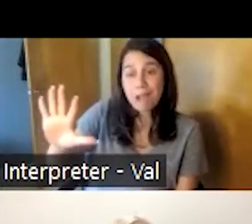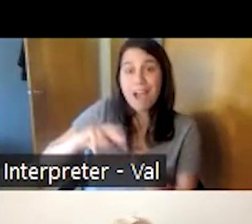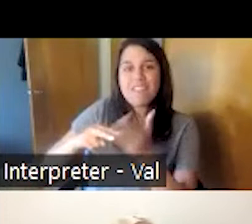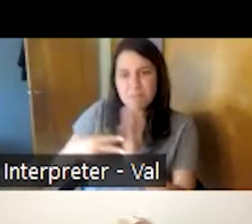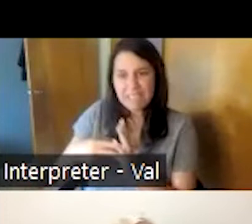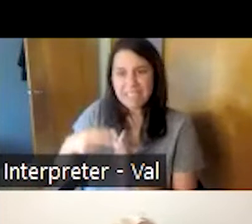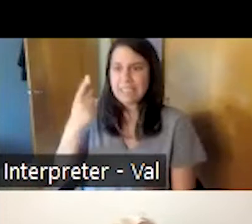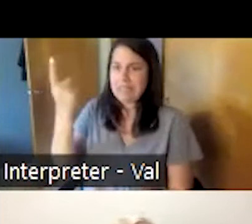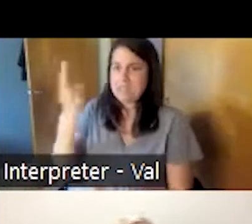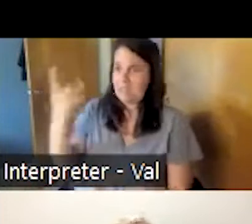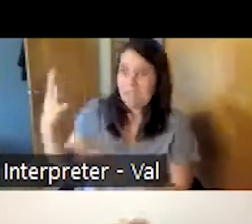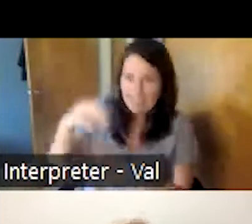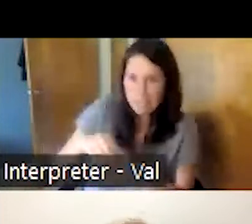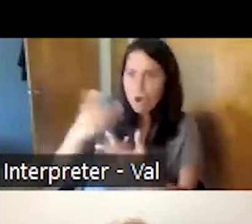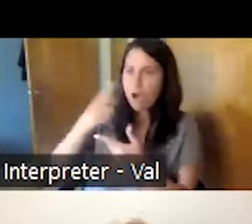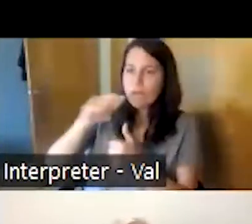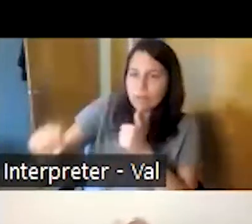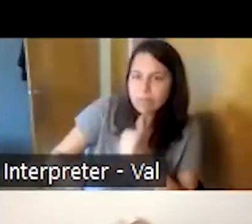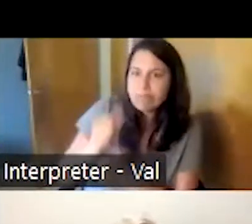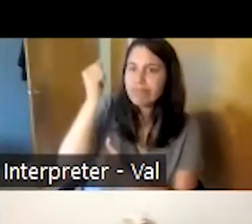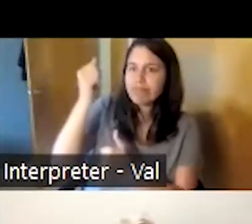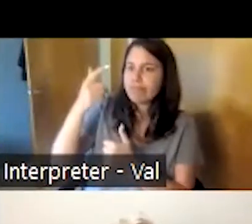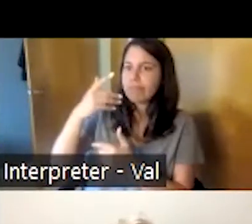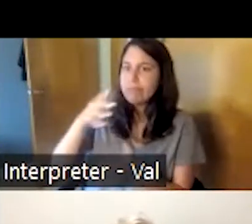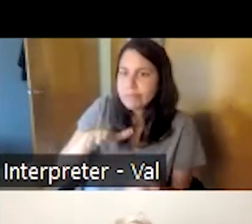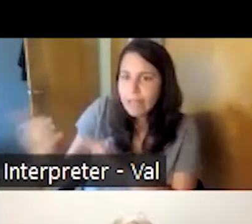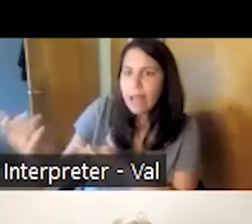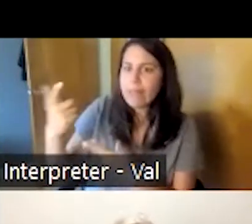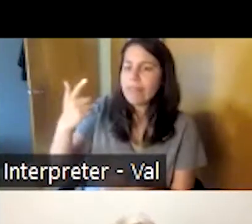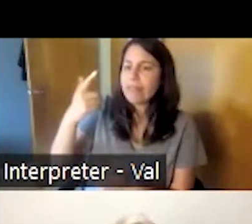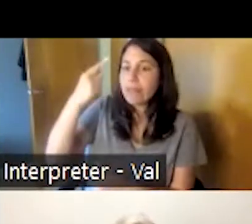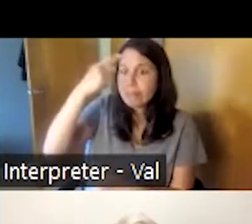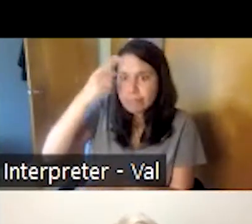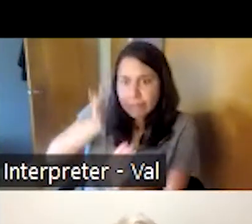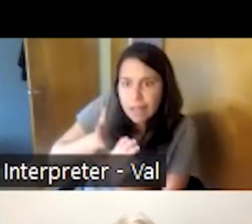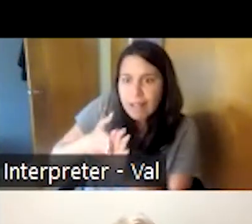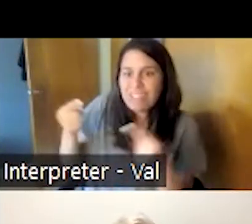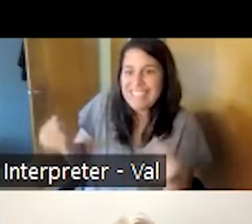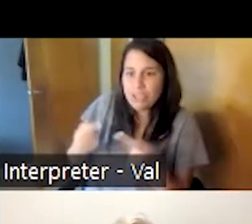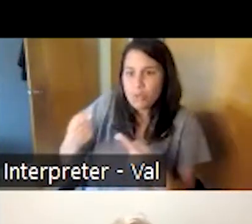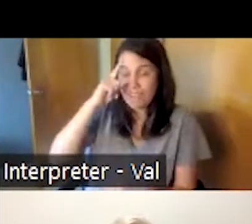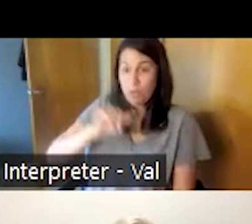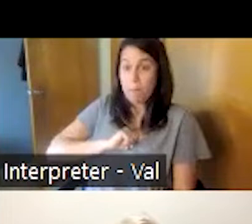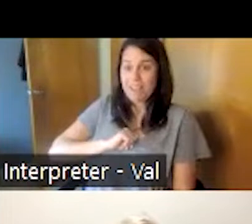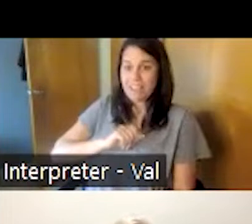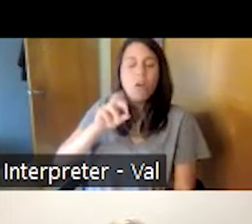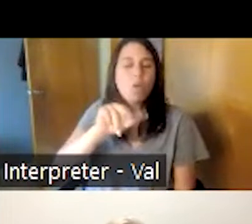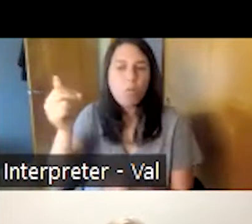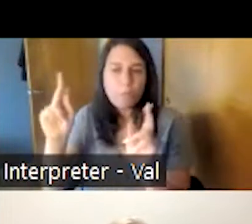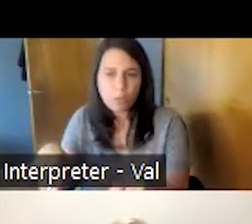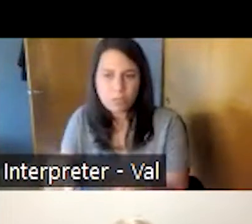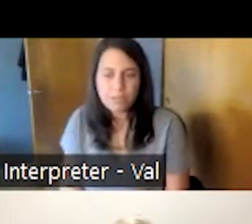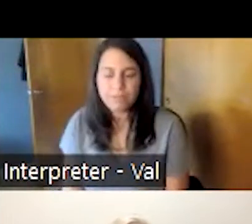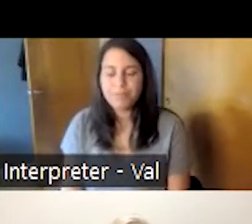direct threat of death, bodily harm, or psychological injury to self or another person. The